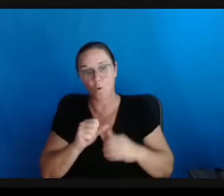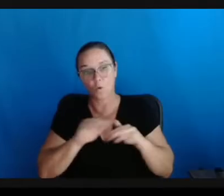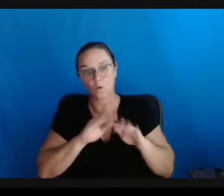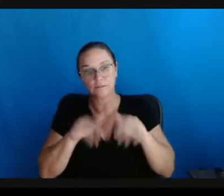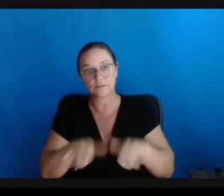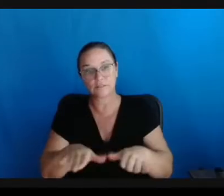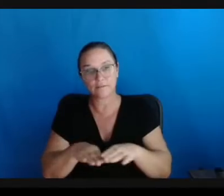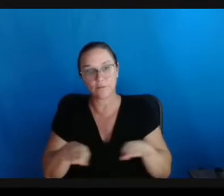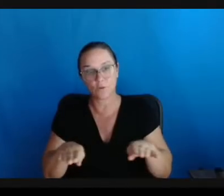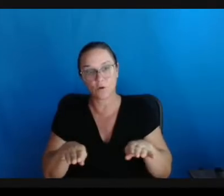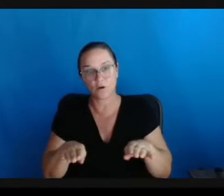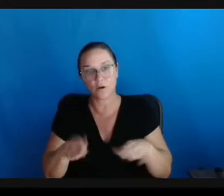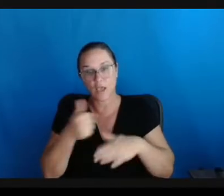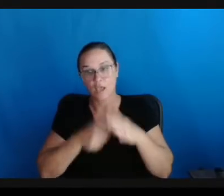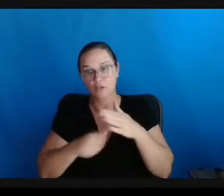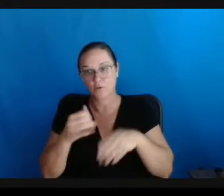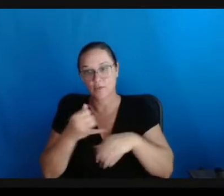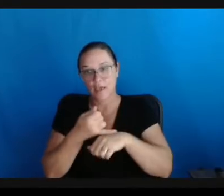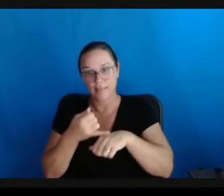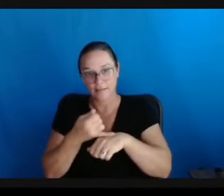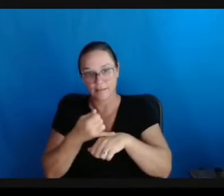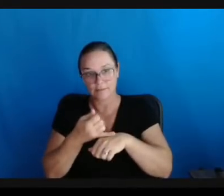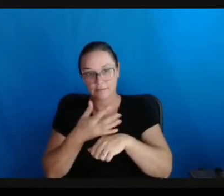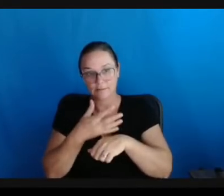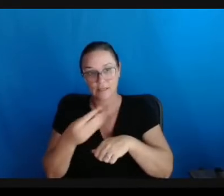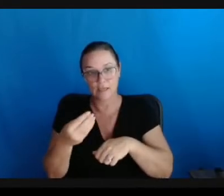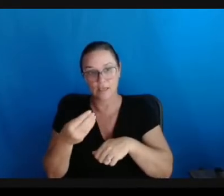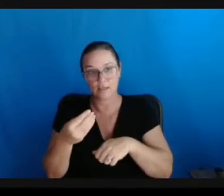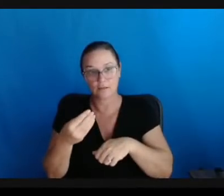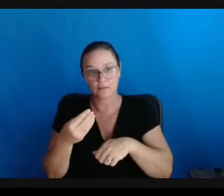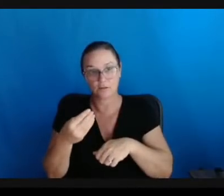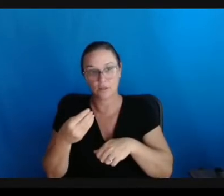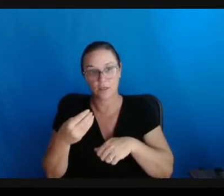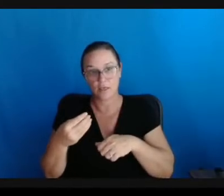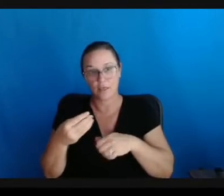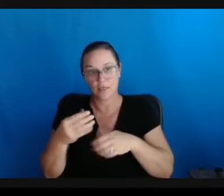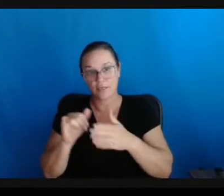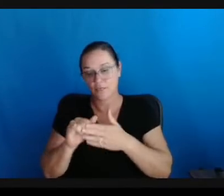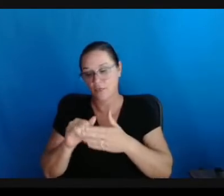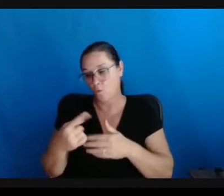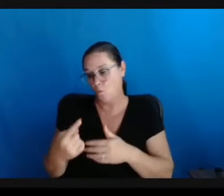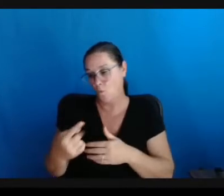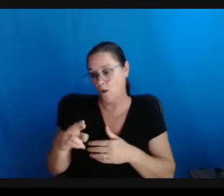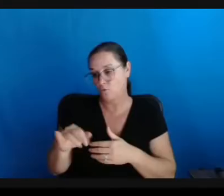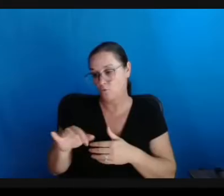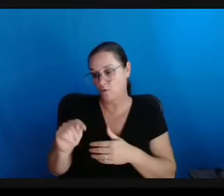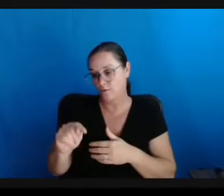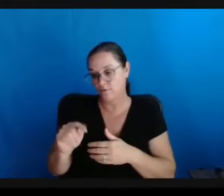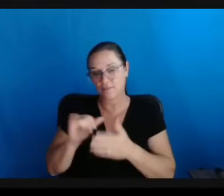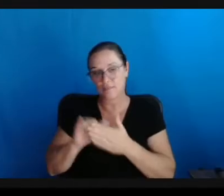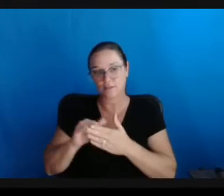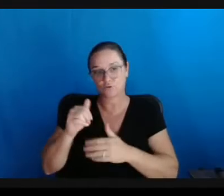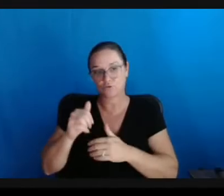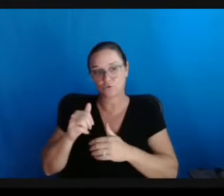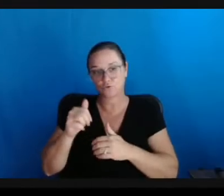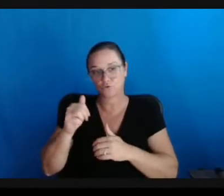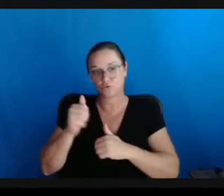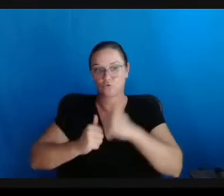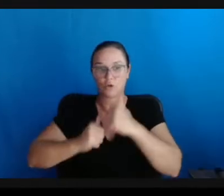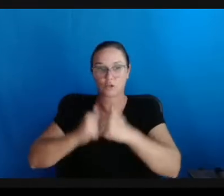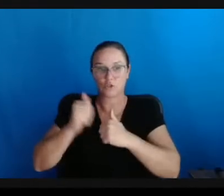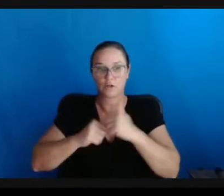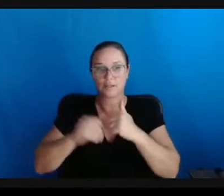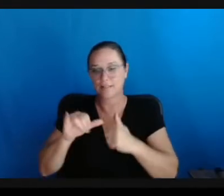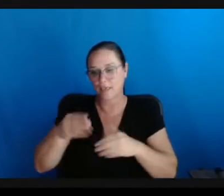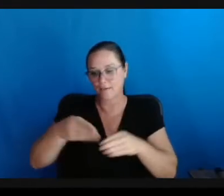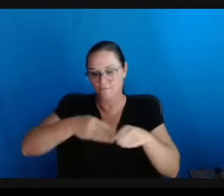underneath the island, and on the one side by that rift zone, which is a structural, it's like a fault zone